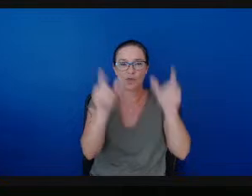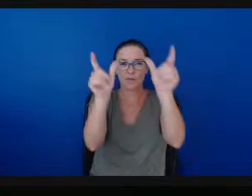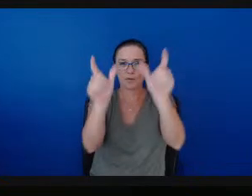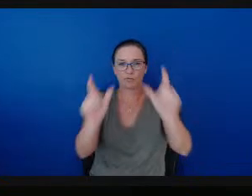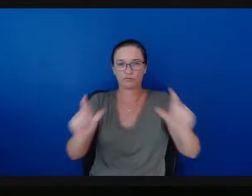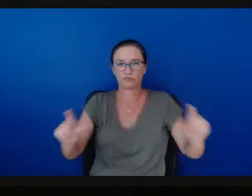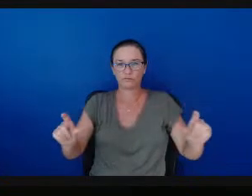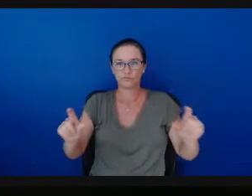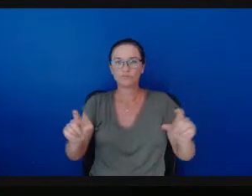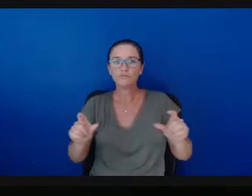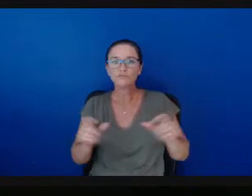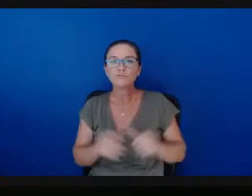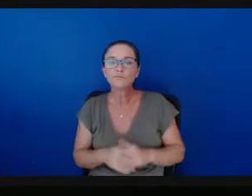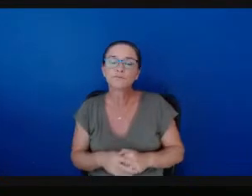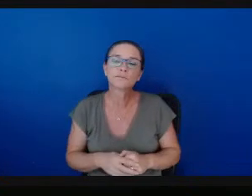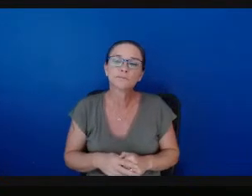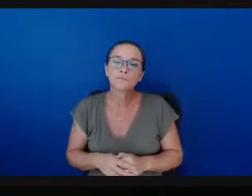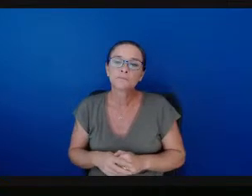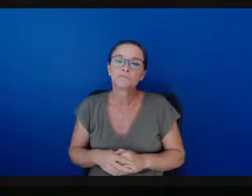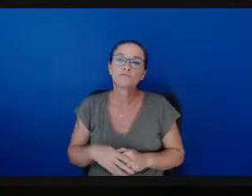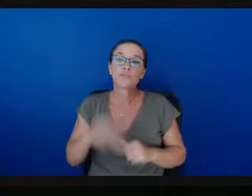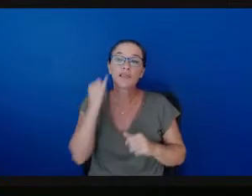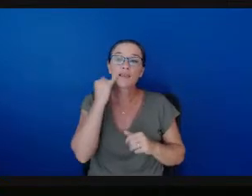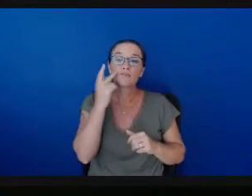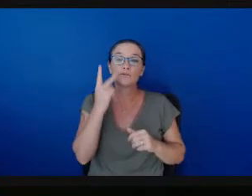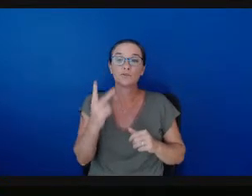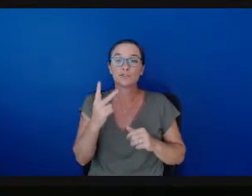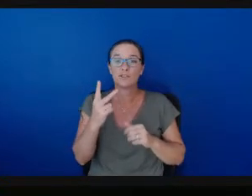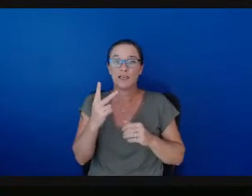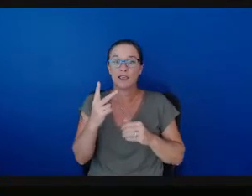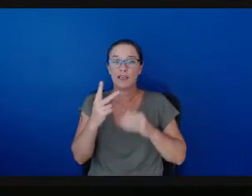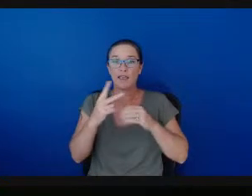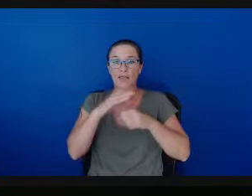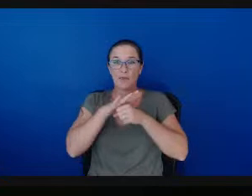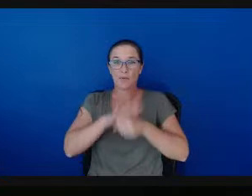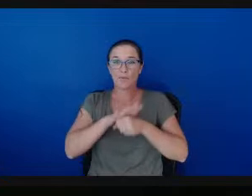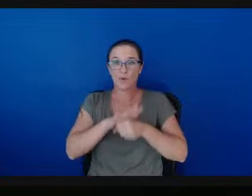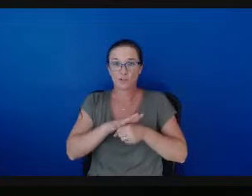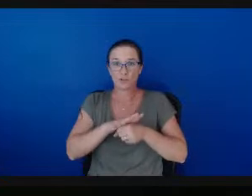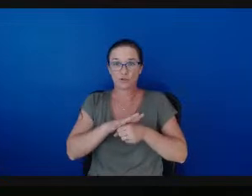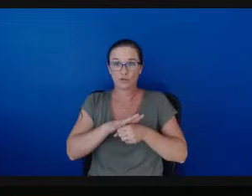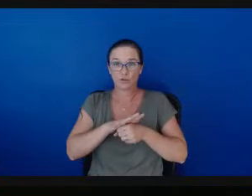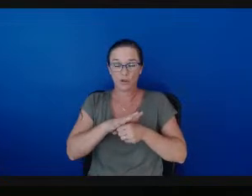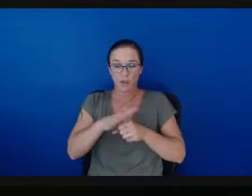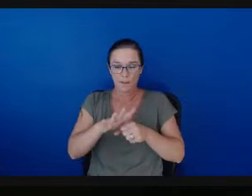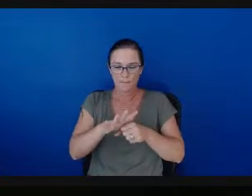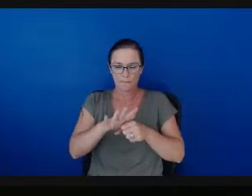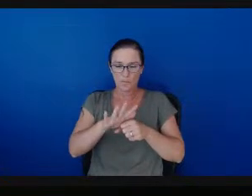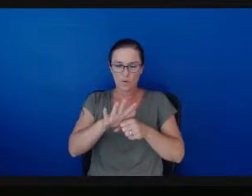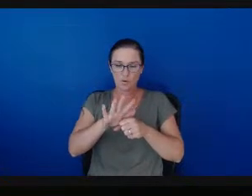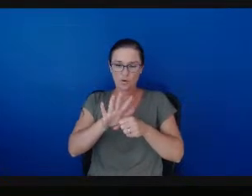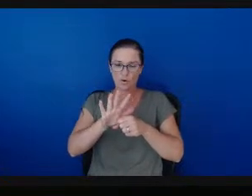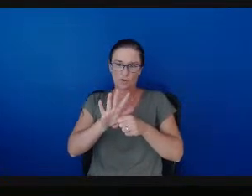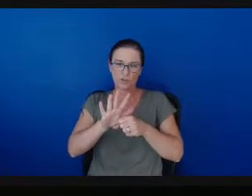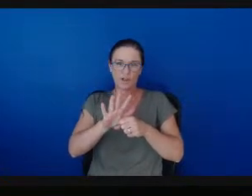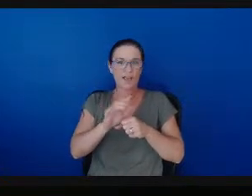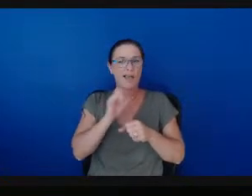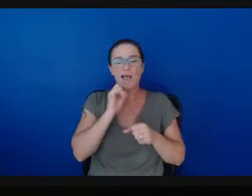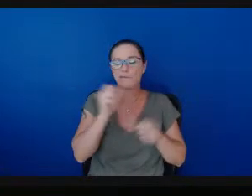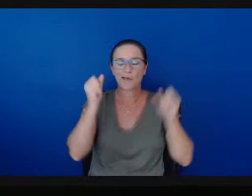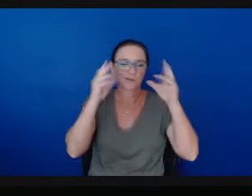that's this little block. So if you see relief of pressure back in this direction, I'm not surprised to see any piece of this